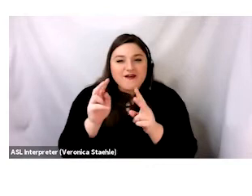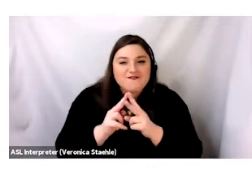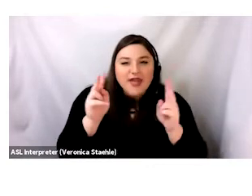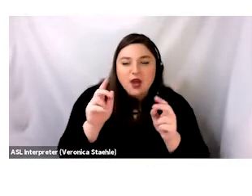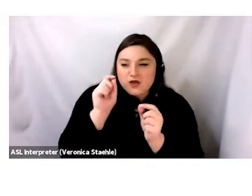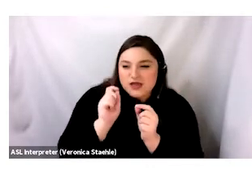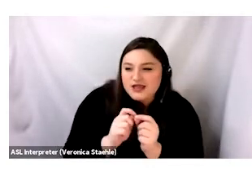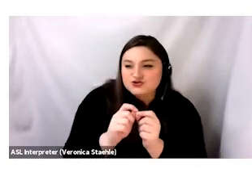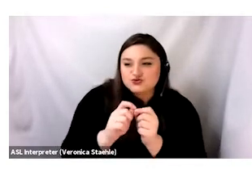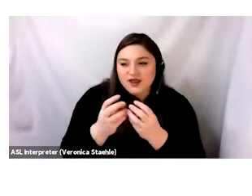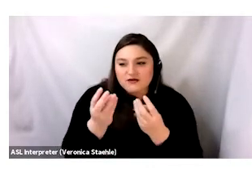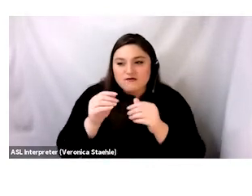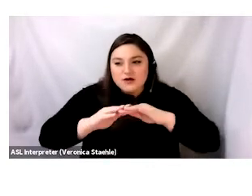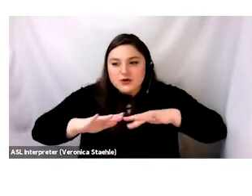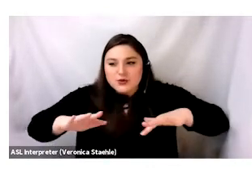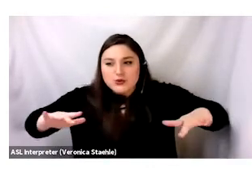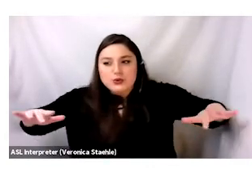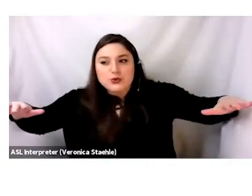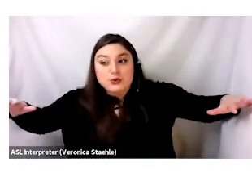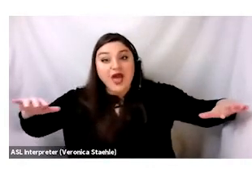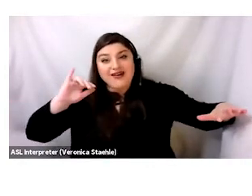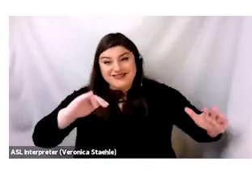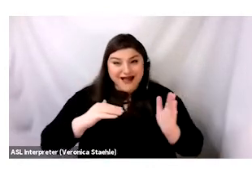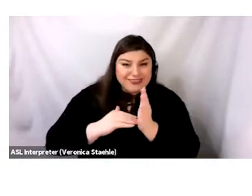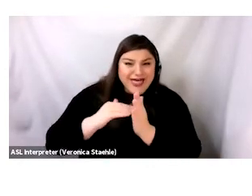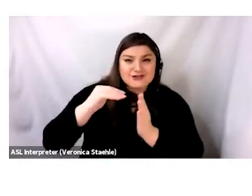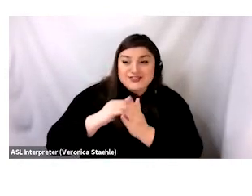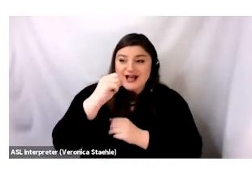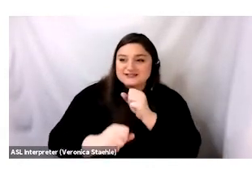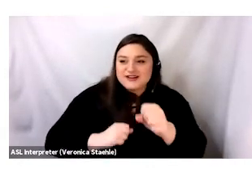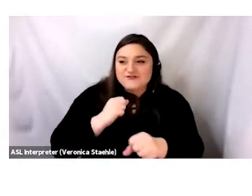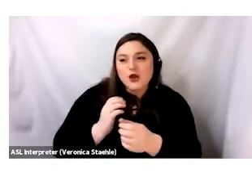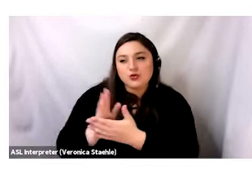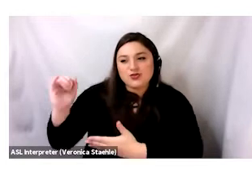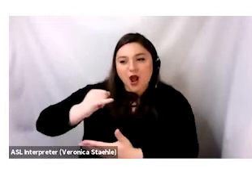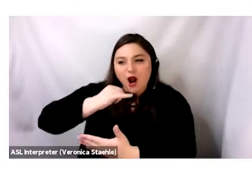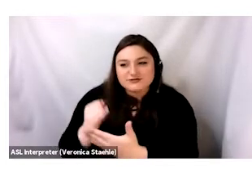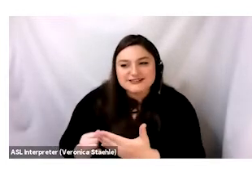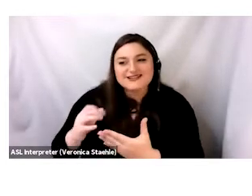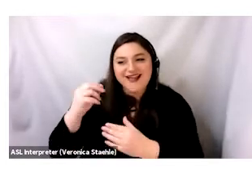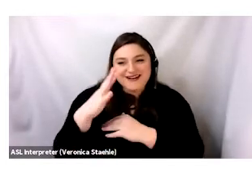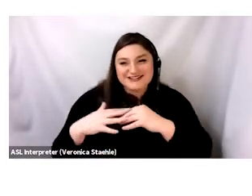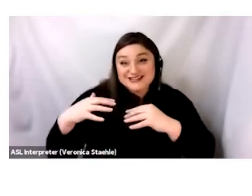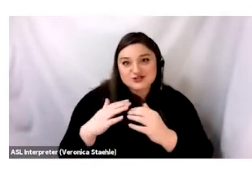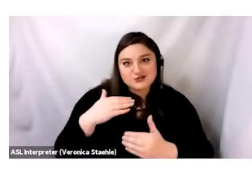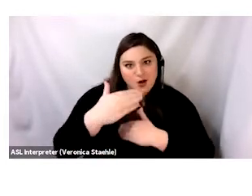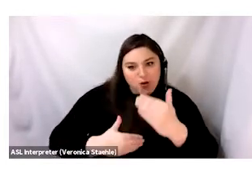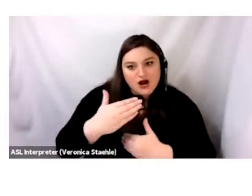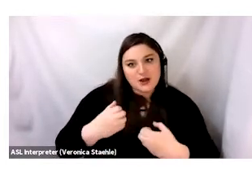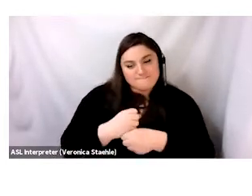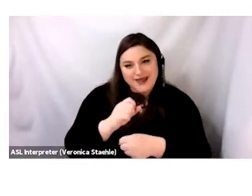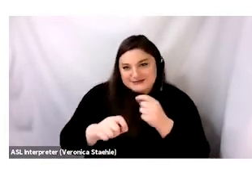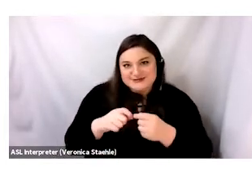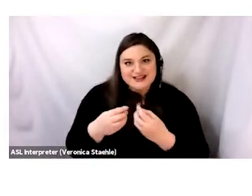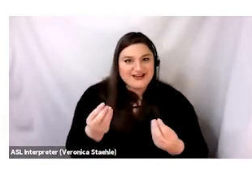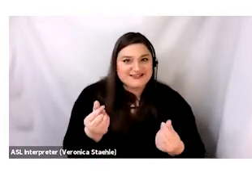cotton, and that was cultivated over thousands of years through artisanal indigenous practices. And so, one such textile that we see